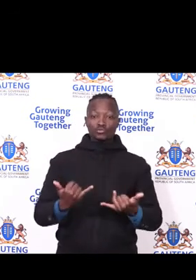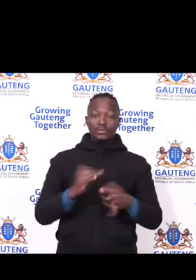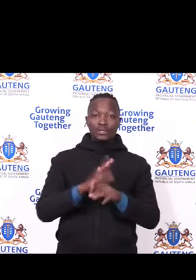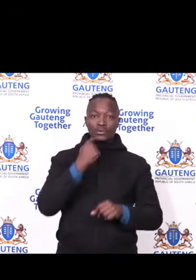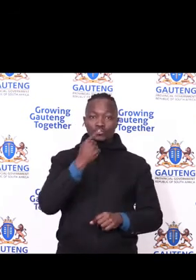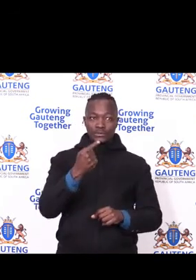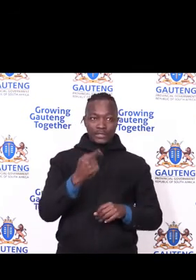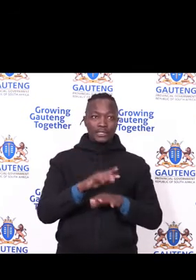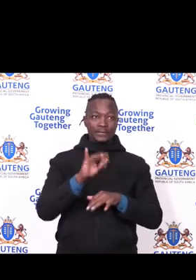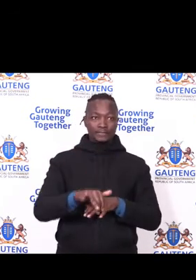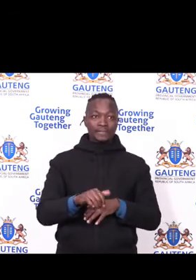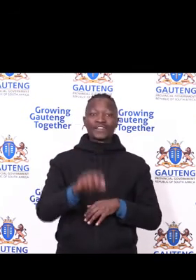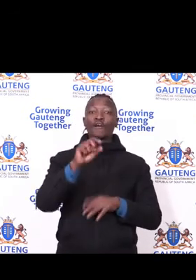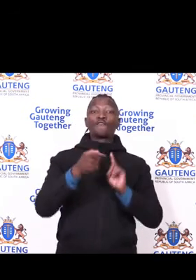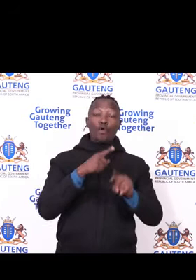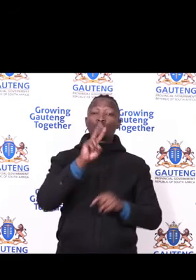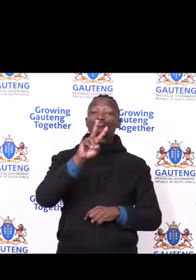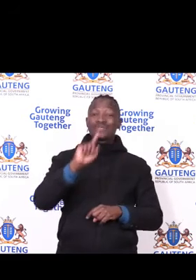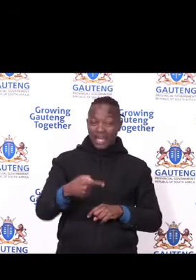those figures. Of the